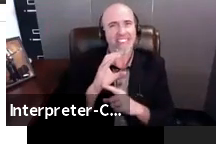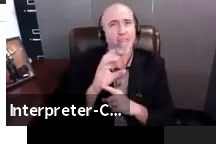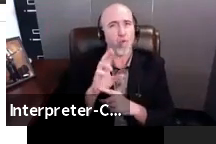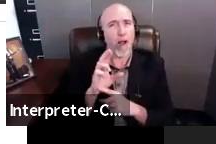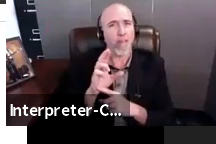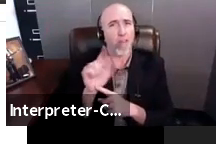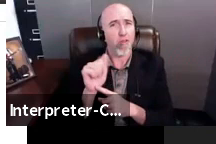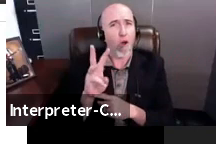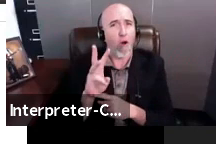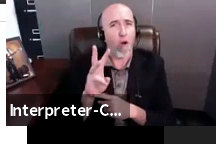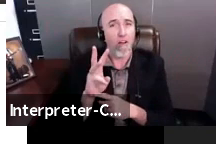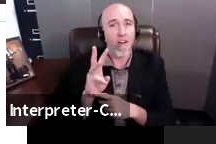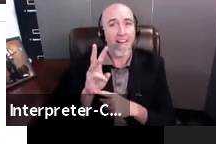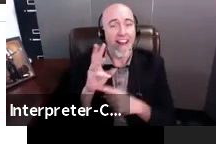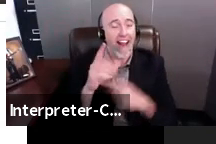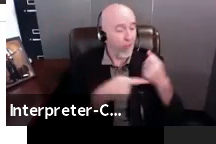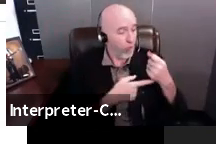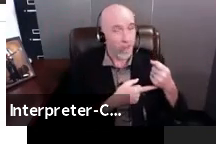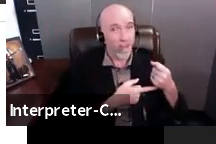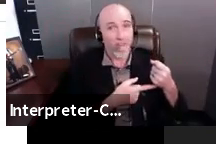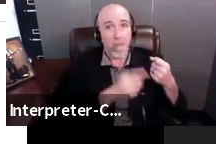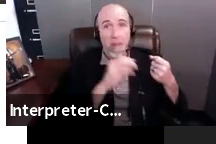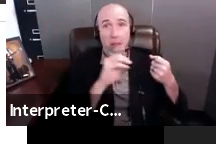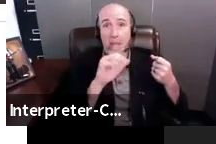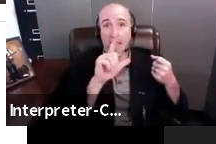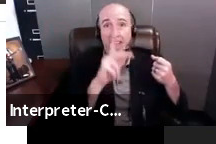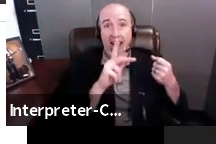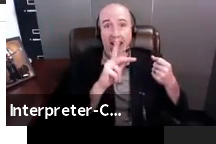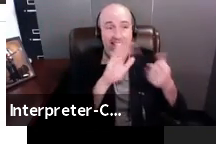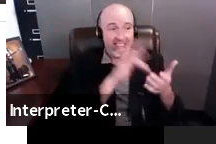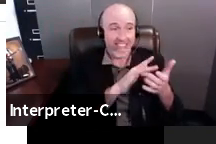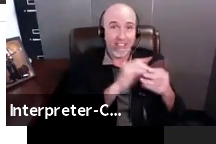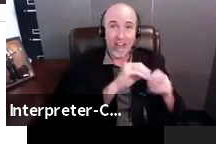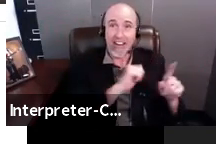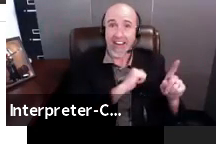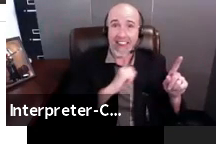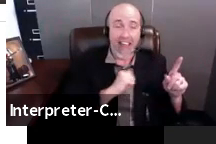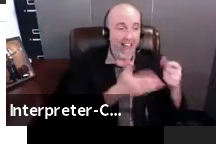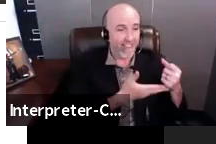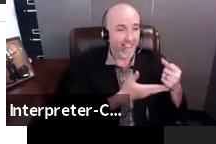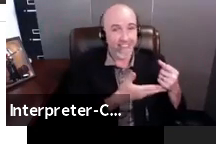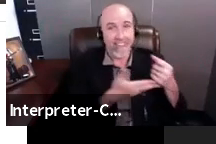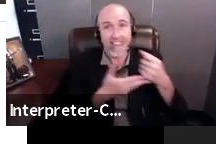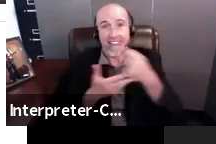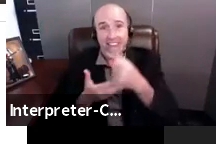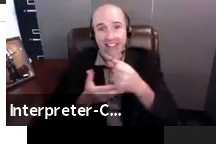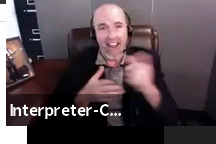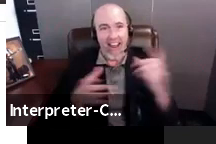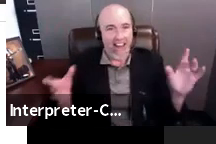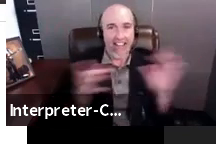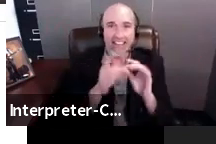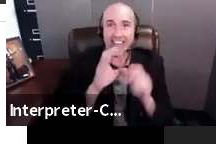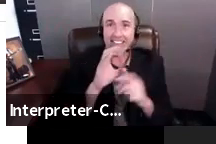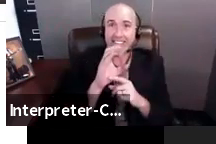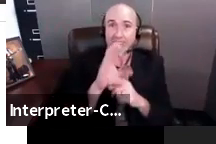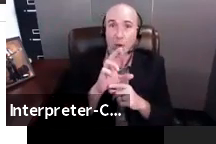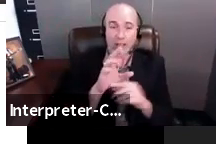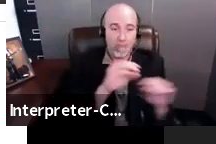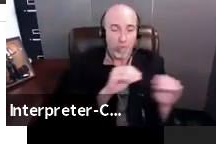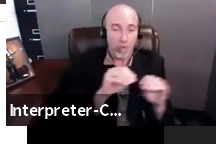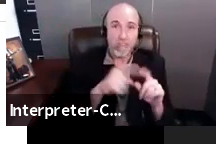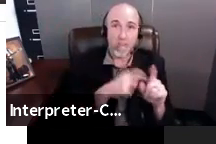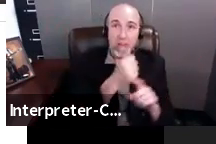literally passed the torch from the Martin Luther King Center in Atlanta and linked the civil rights movement of the